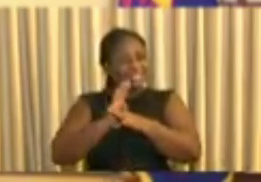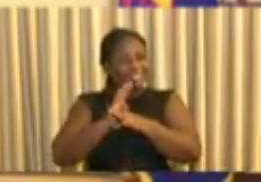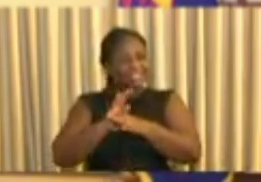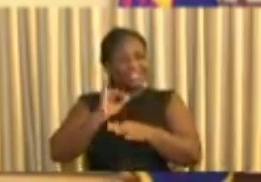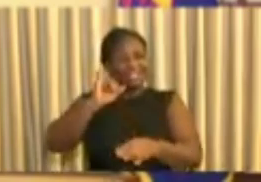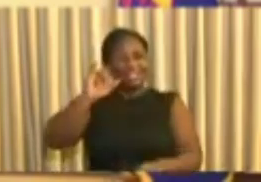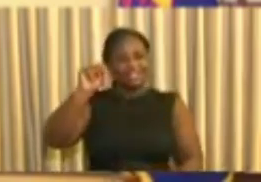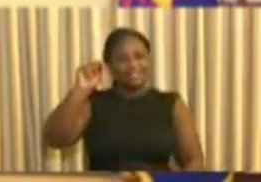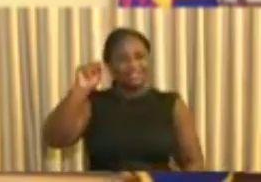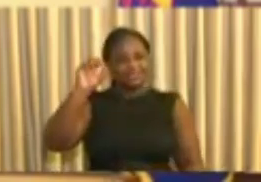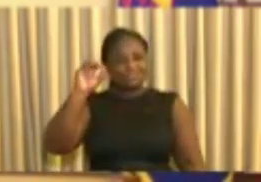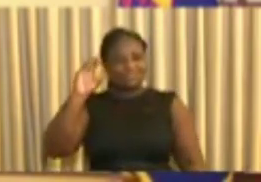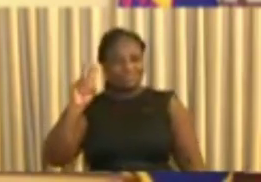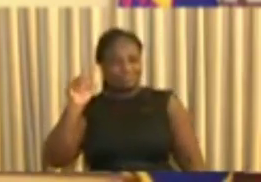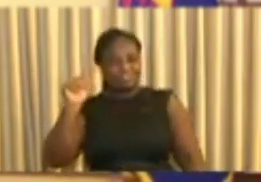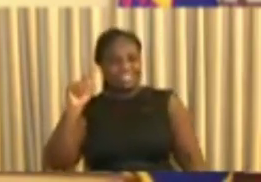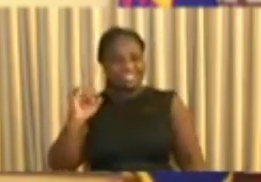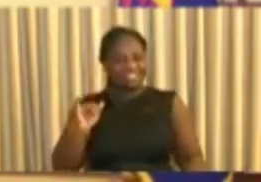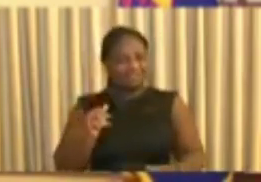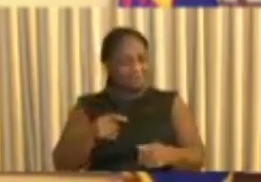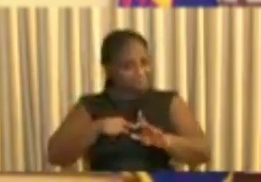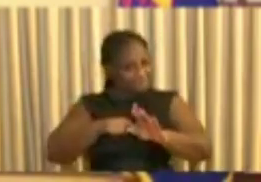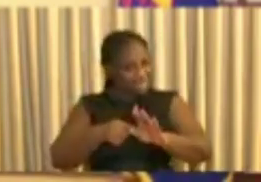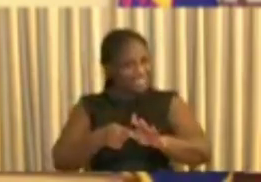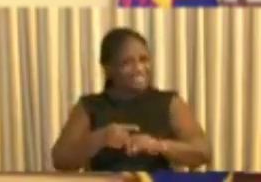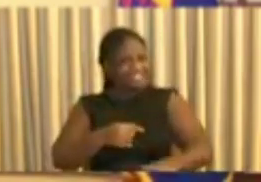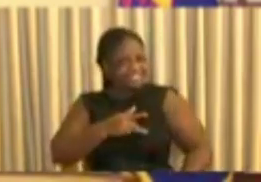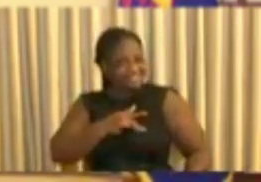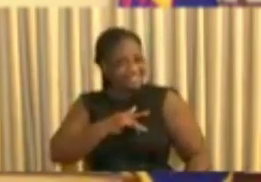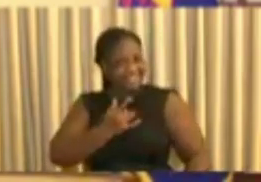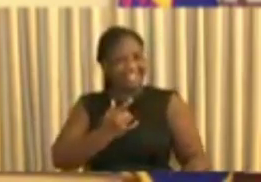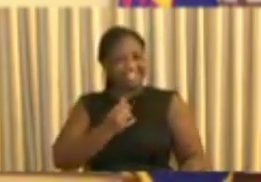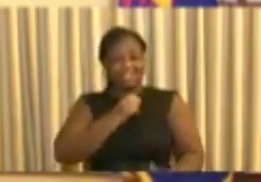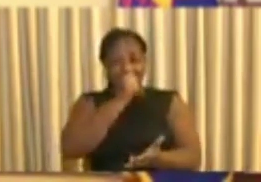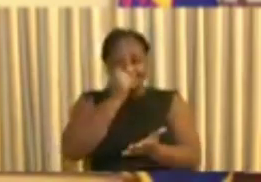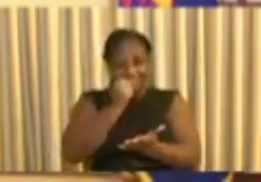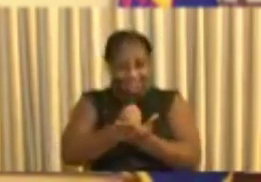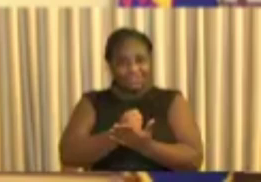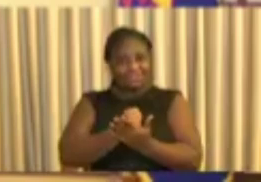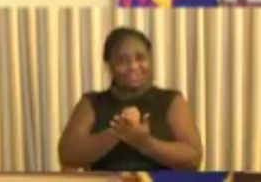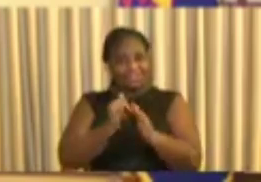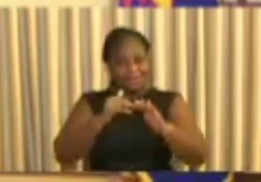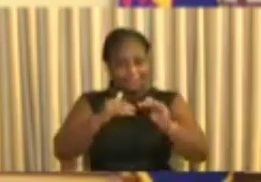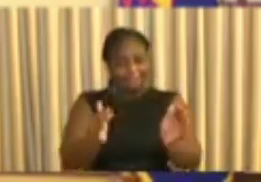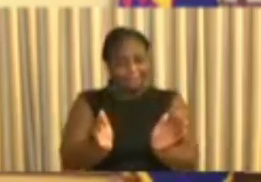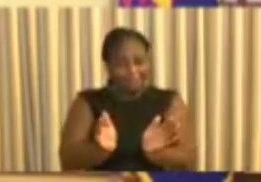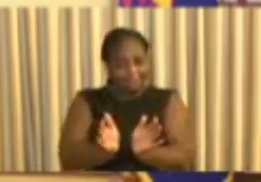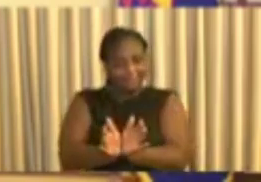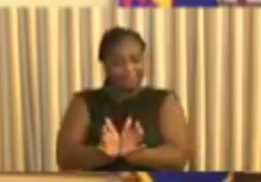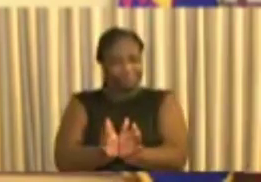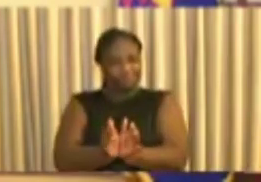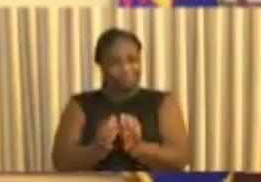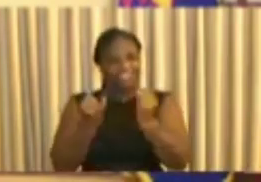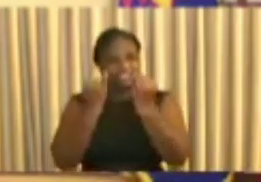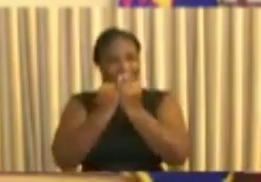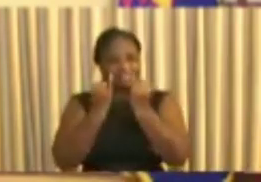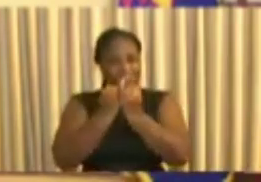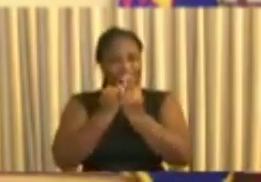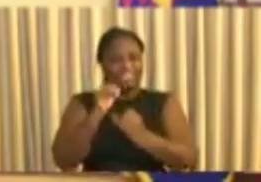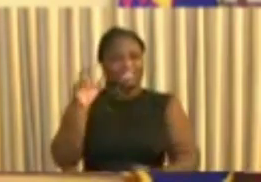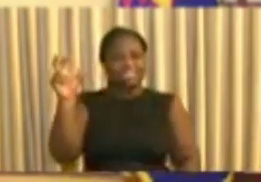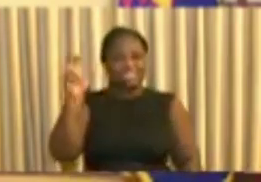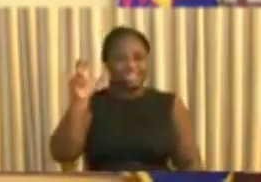innovation is beginning to be felt. An insurance package with an insurance sum of